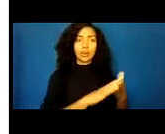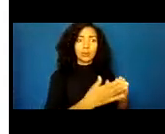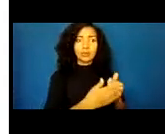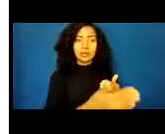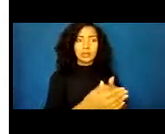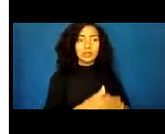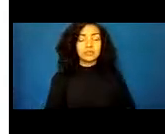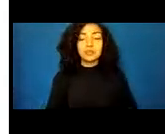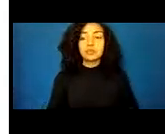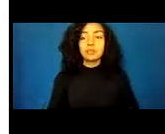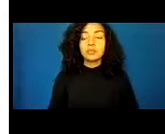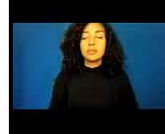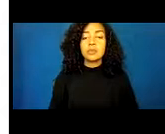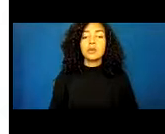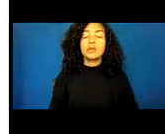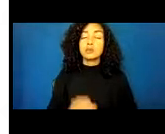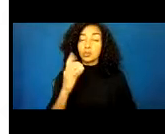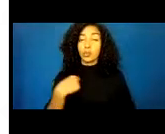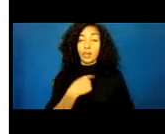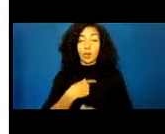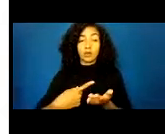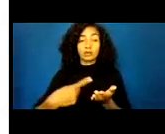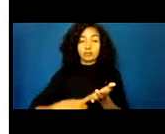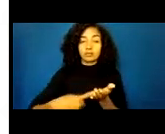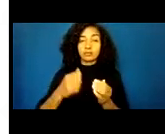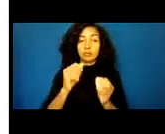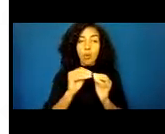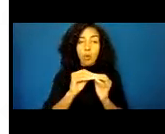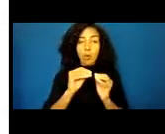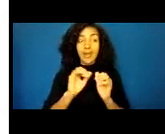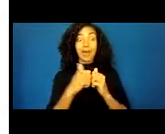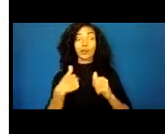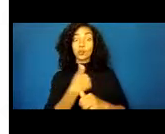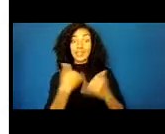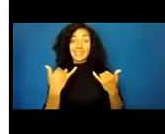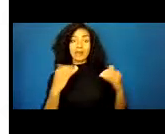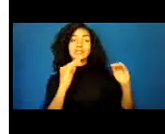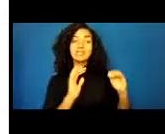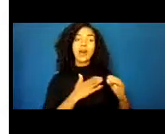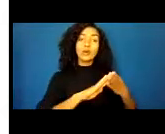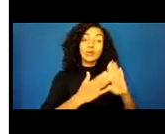And so we're going to talk a little bit more about how we teach people to speak out as we move through.